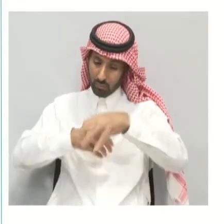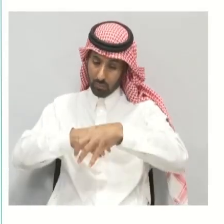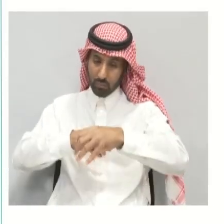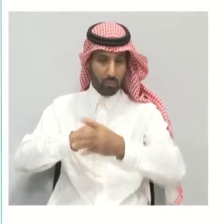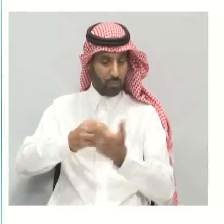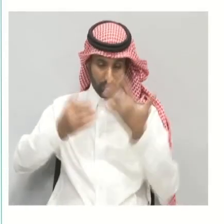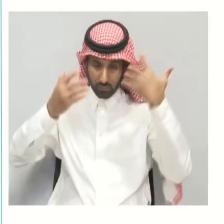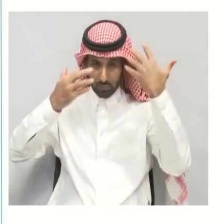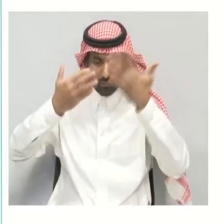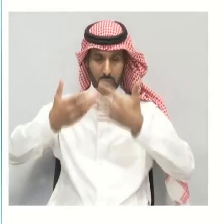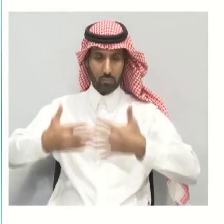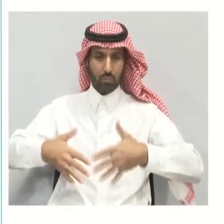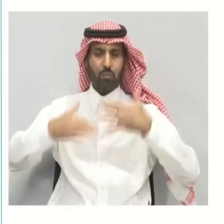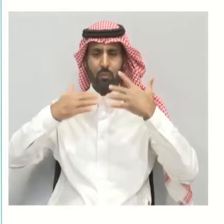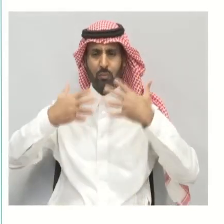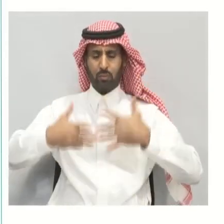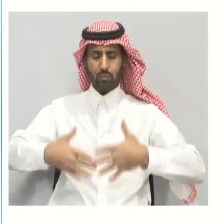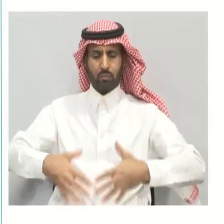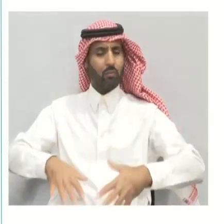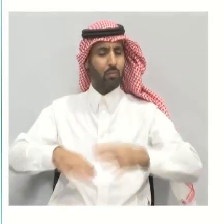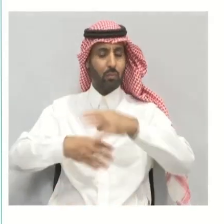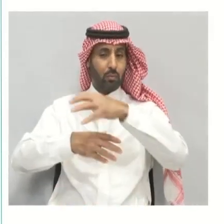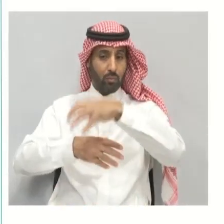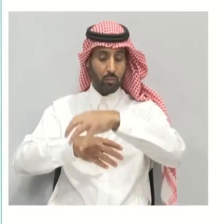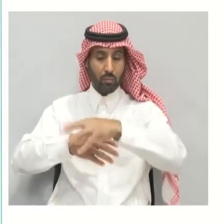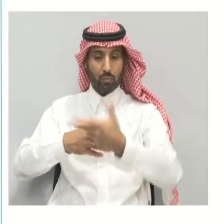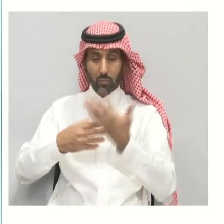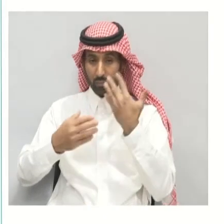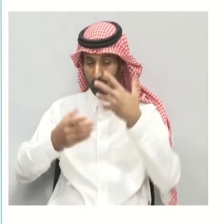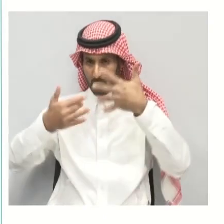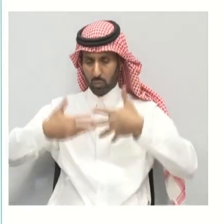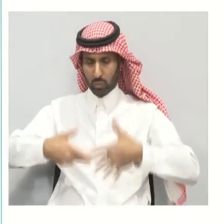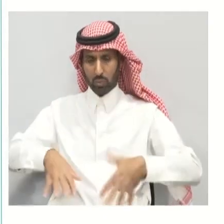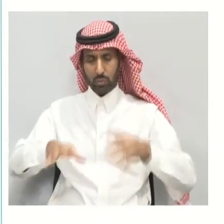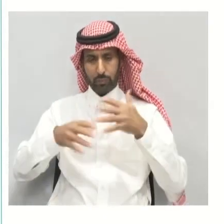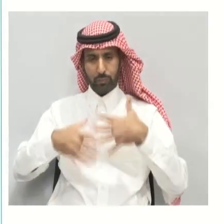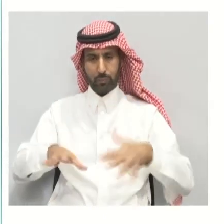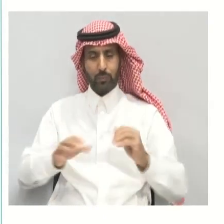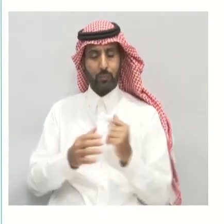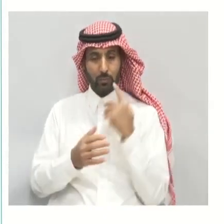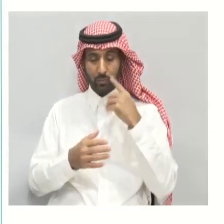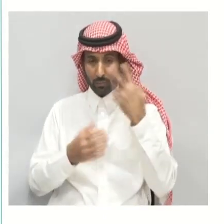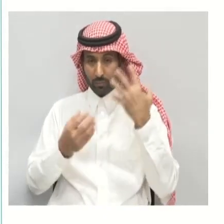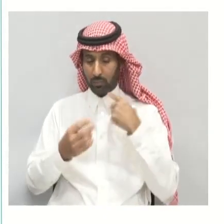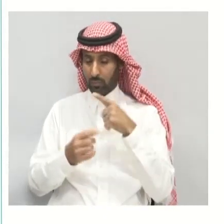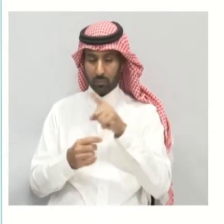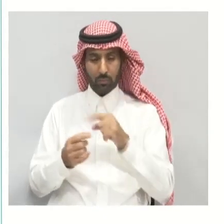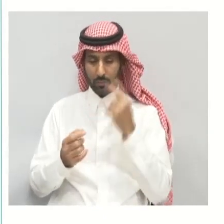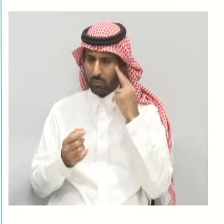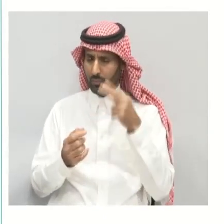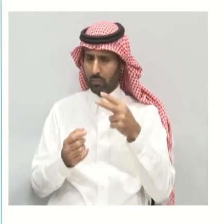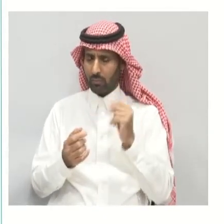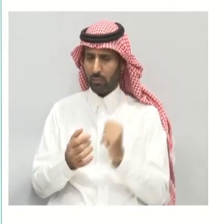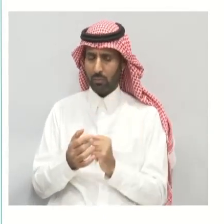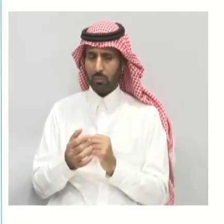falls? What is near the falls? So we'll go back to the text, and sometimes when we answer, we try